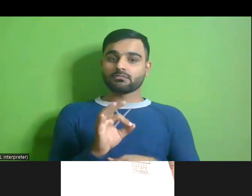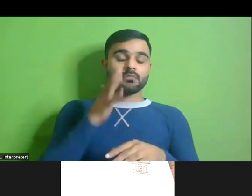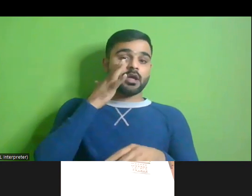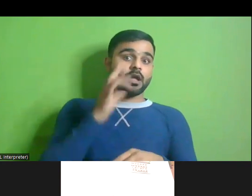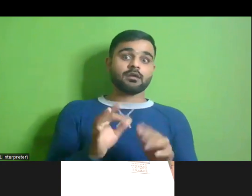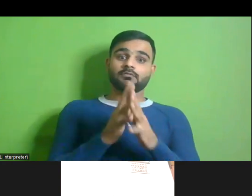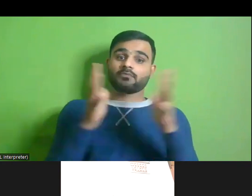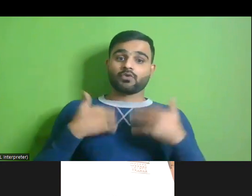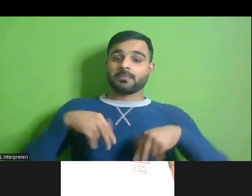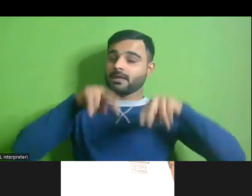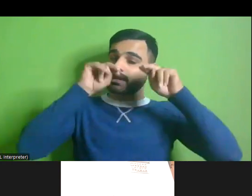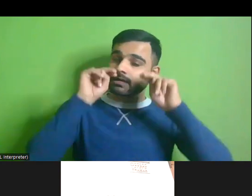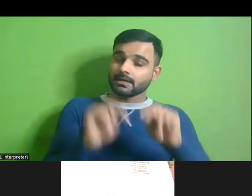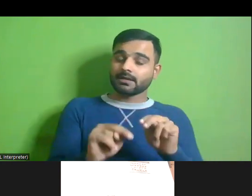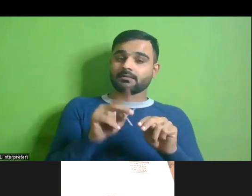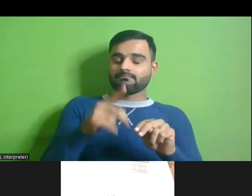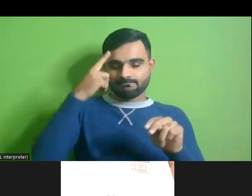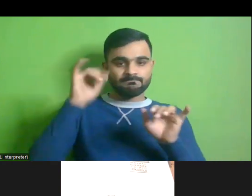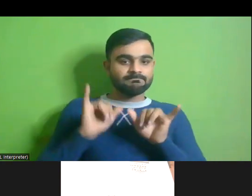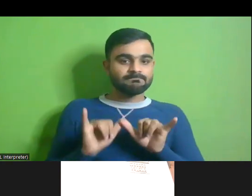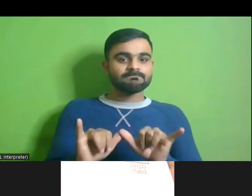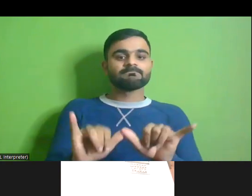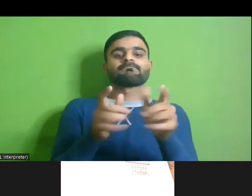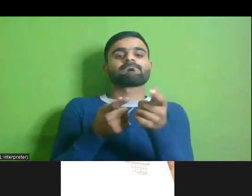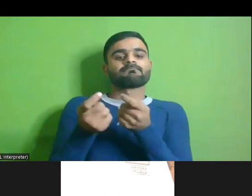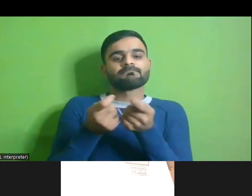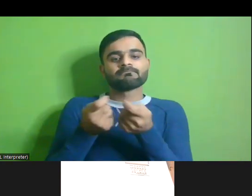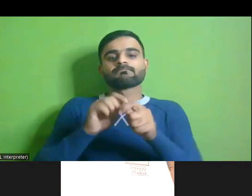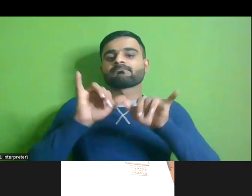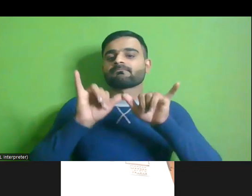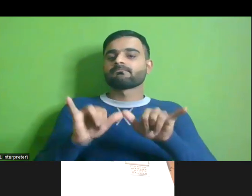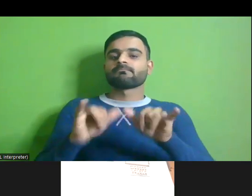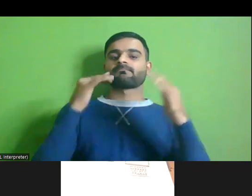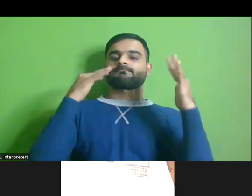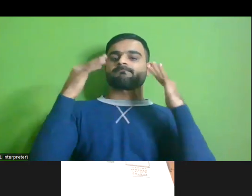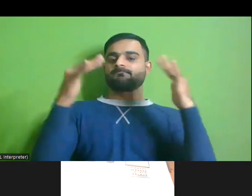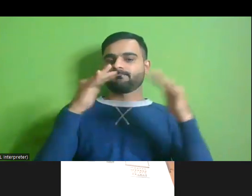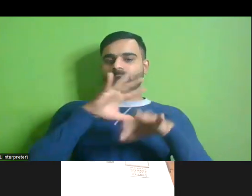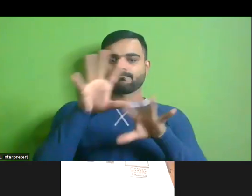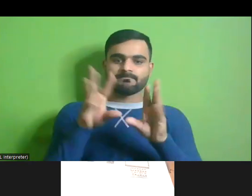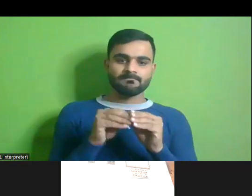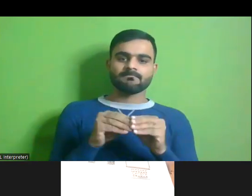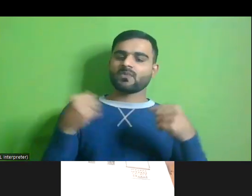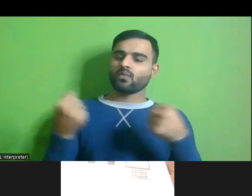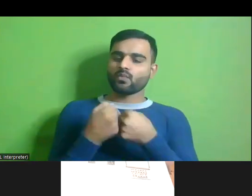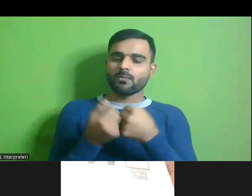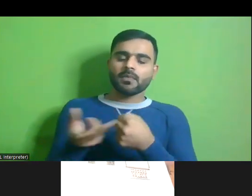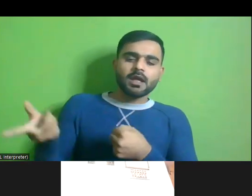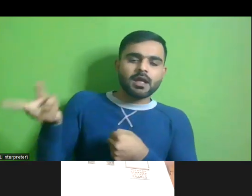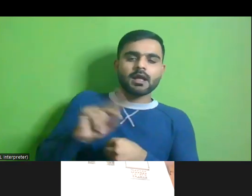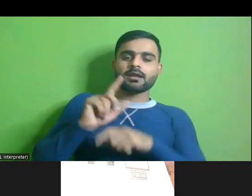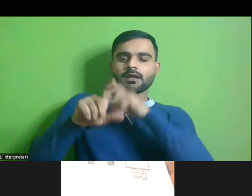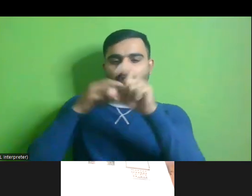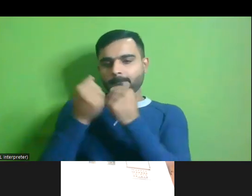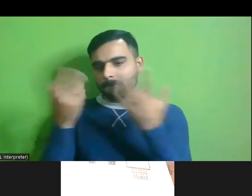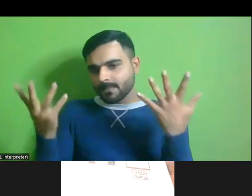important, because we need to maintain control over the land and the forests. I think the fight against the mining companies, the